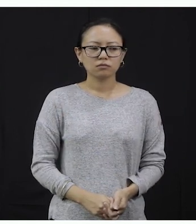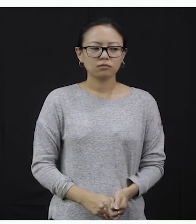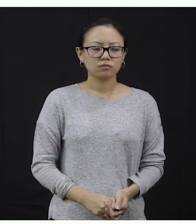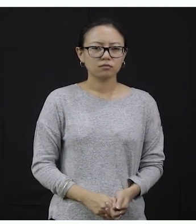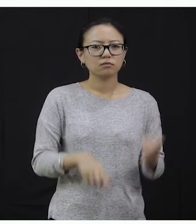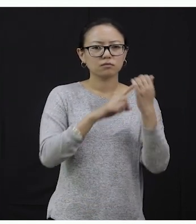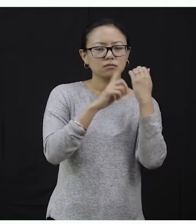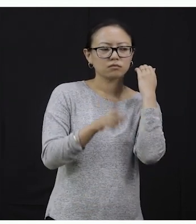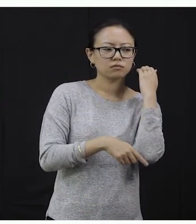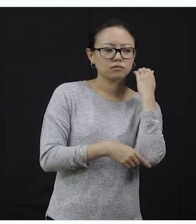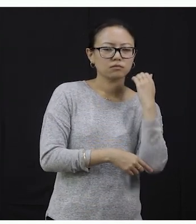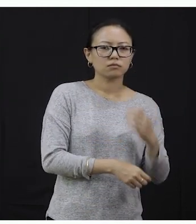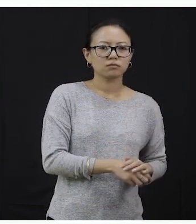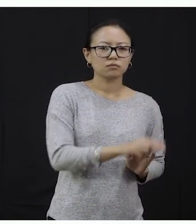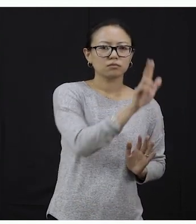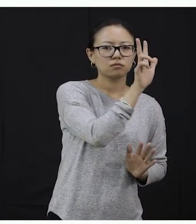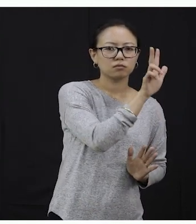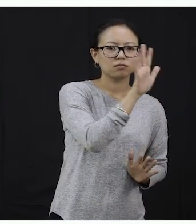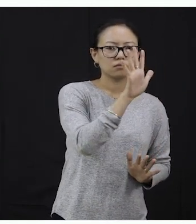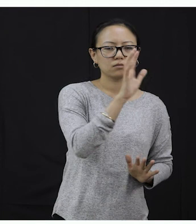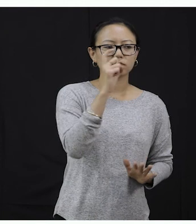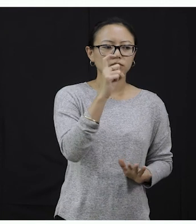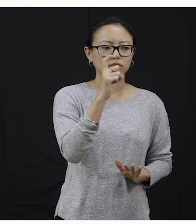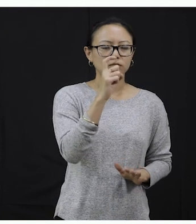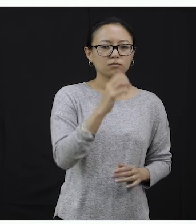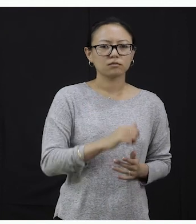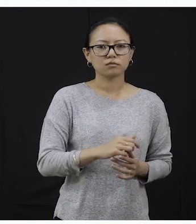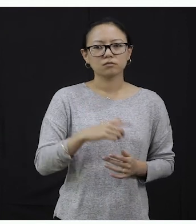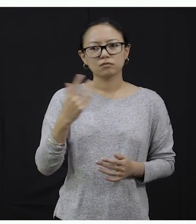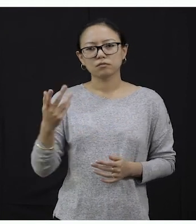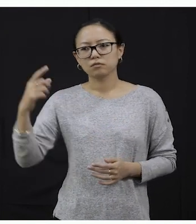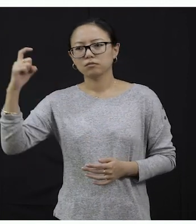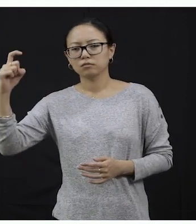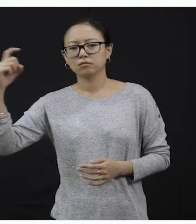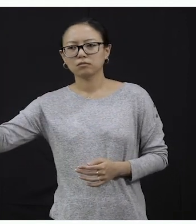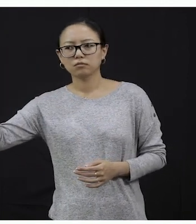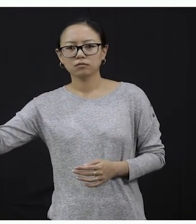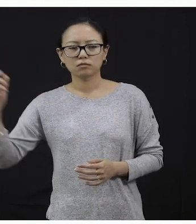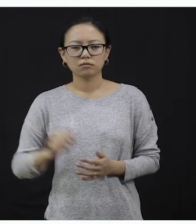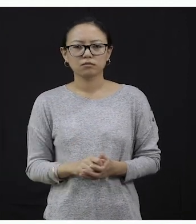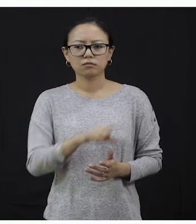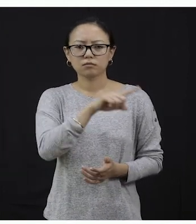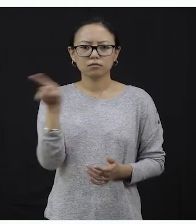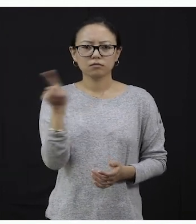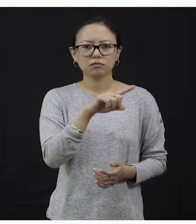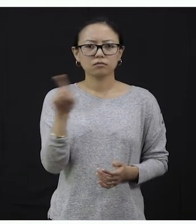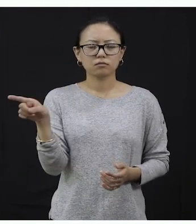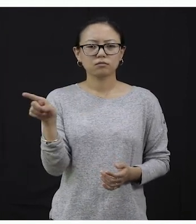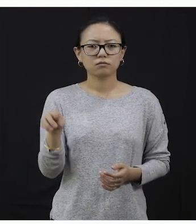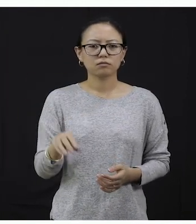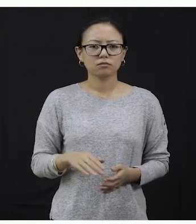The last one, 857 and 777. So which number has a greater